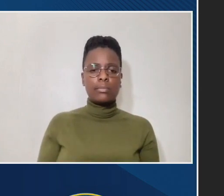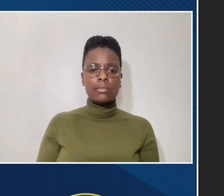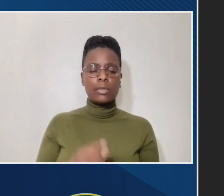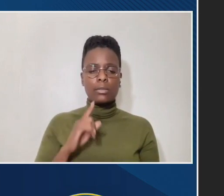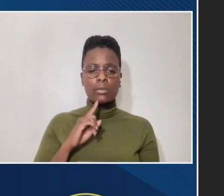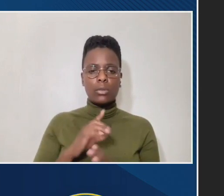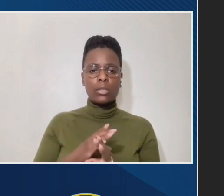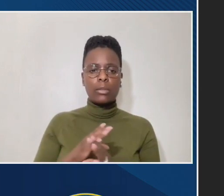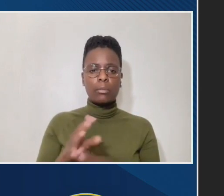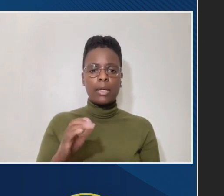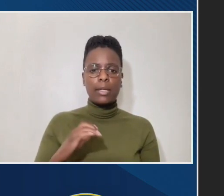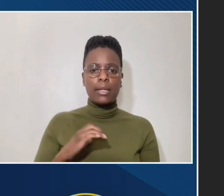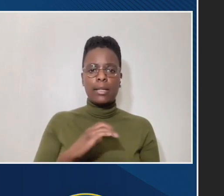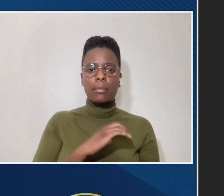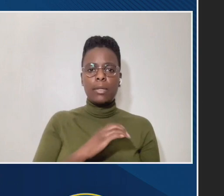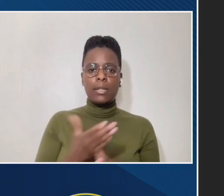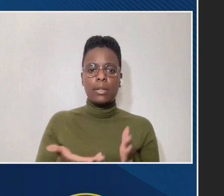education opportunity centers and